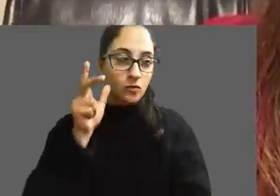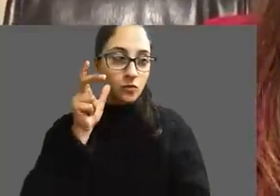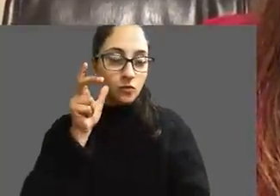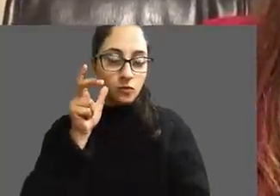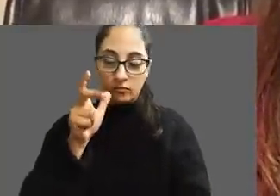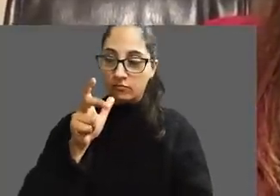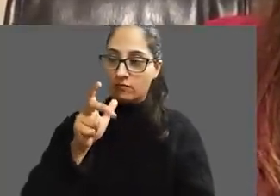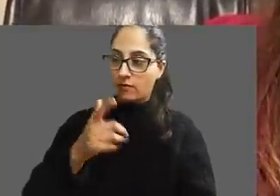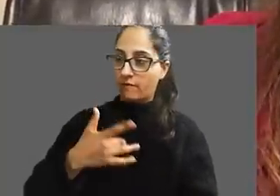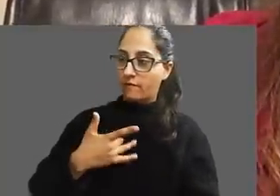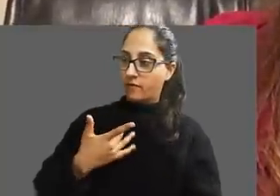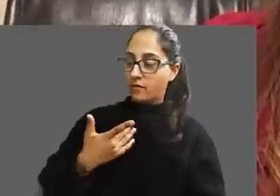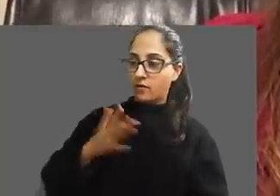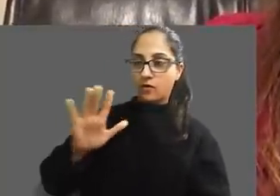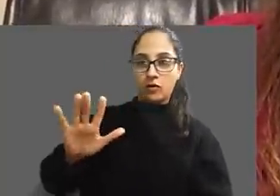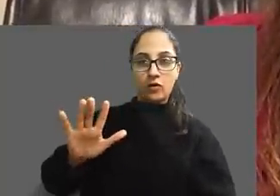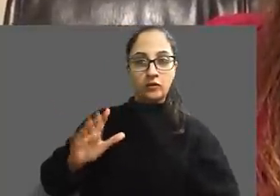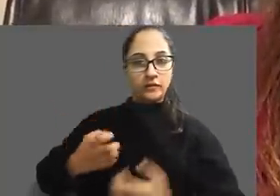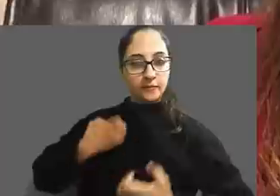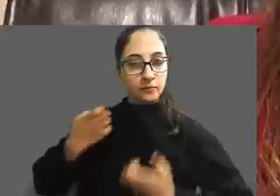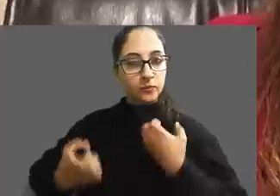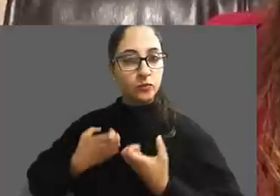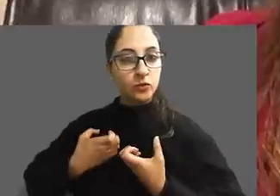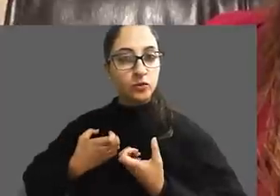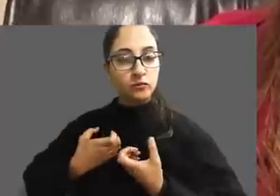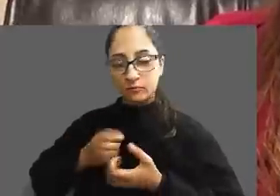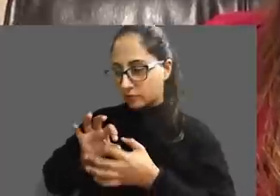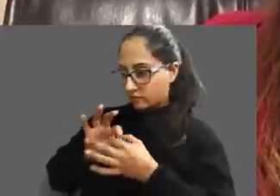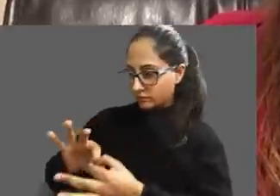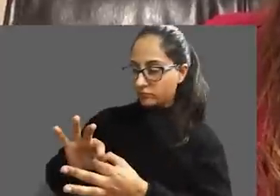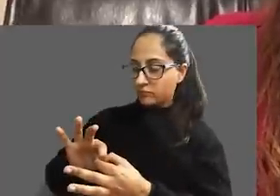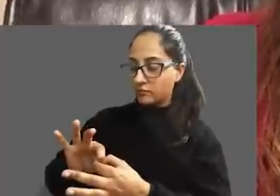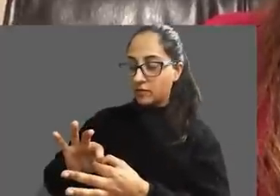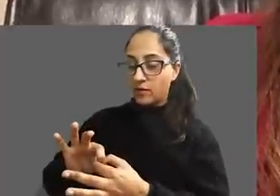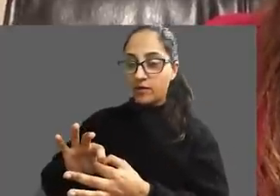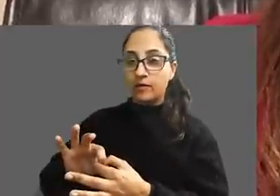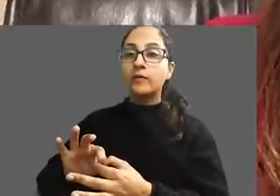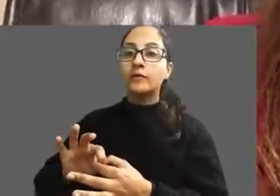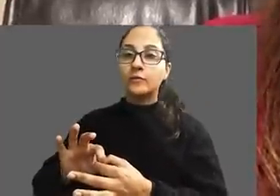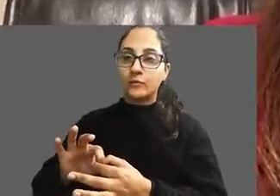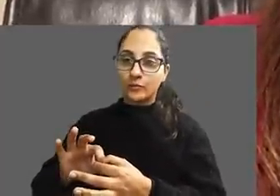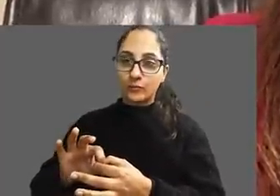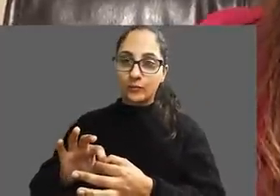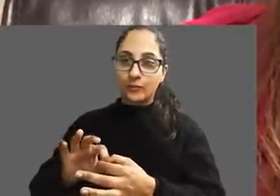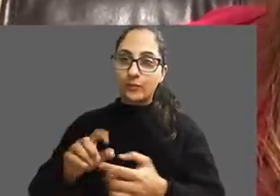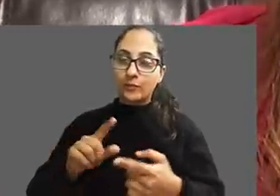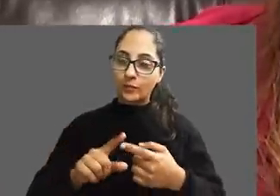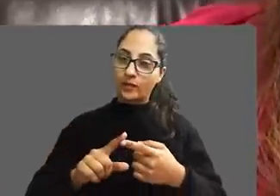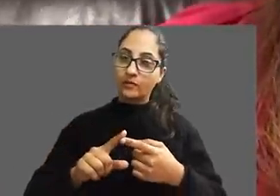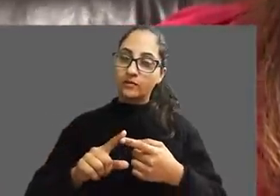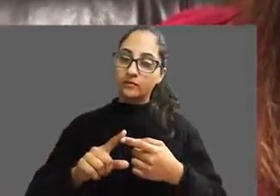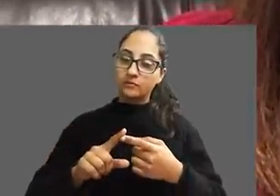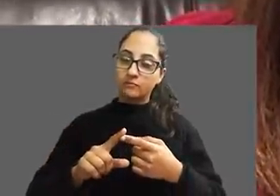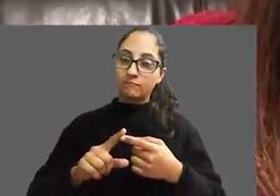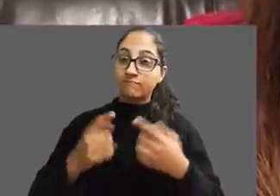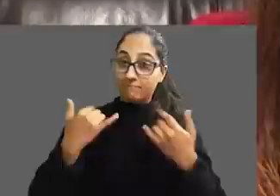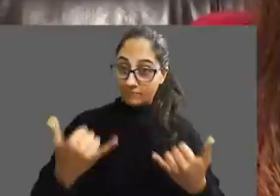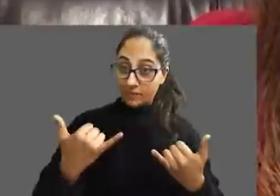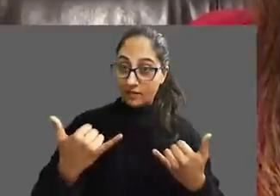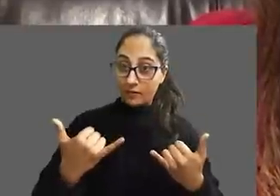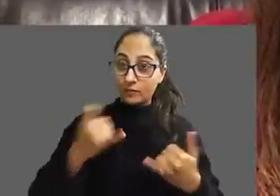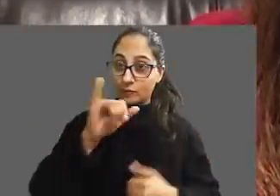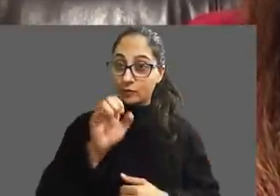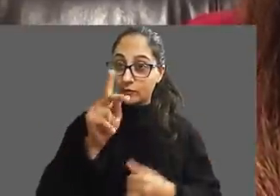that she really brought a lot of devotion and love into the room with her recitation. I feel like that's really